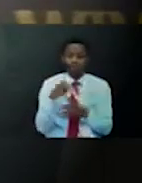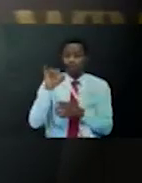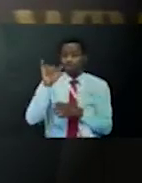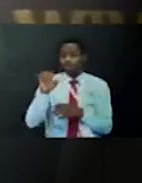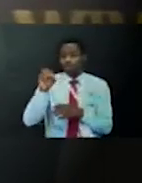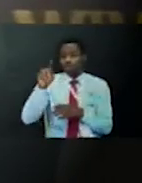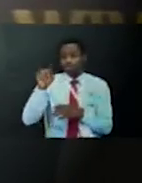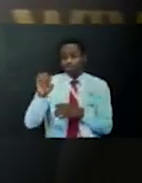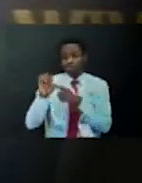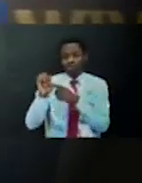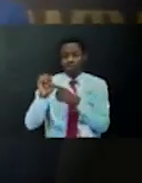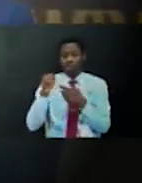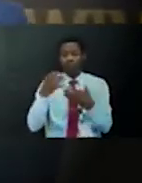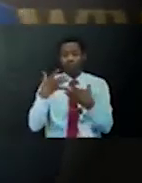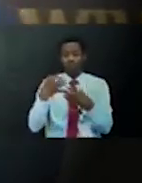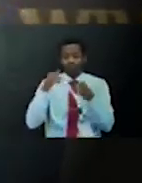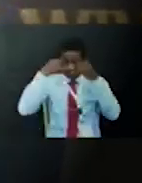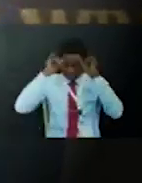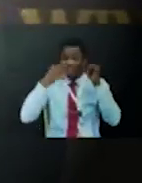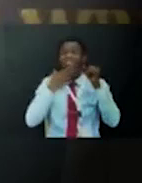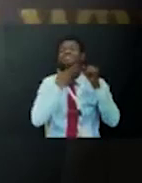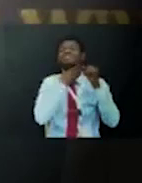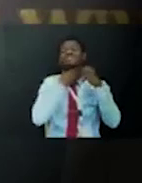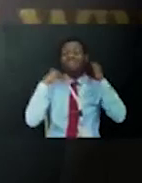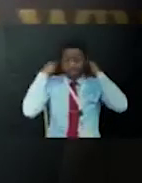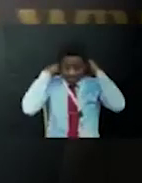neck. Now, if